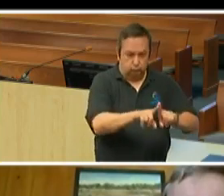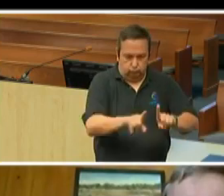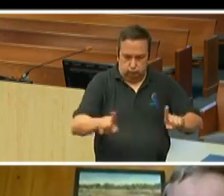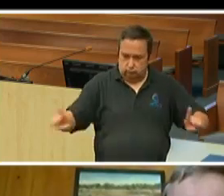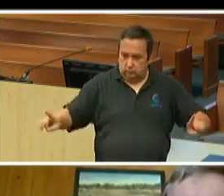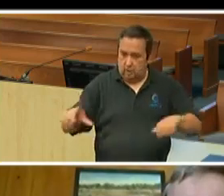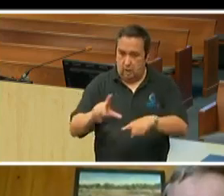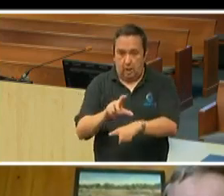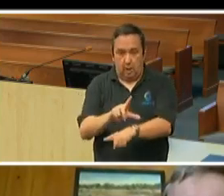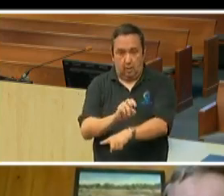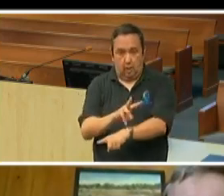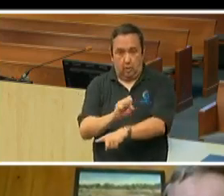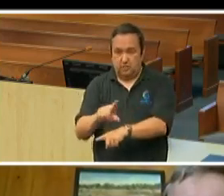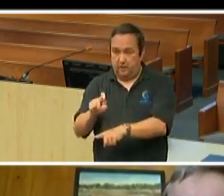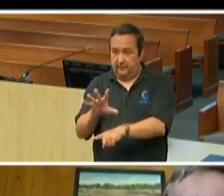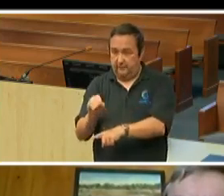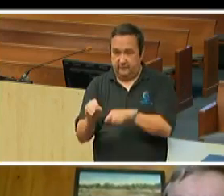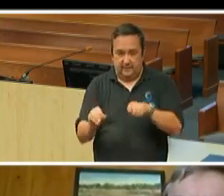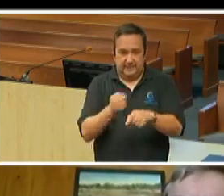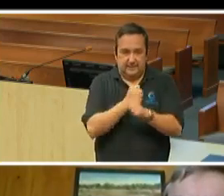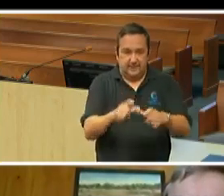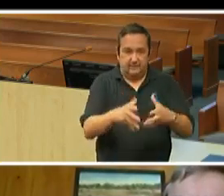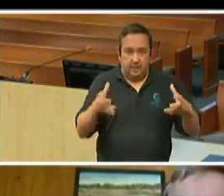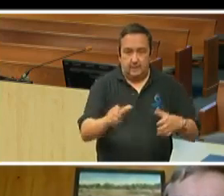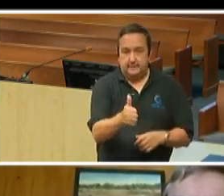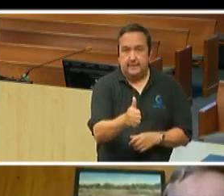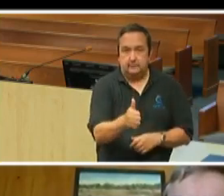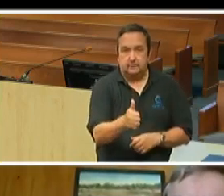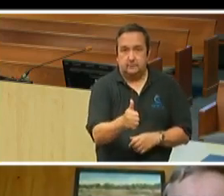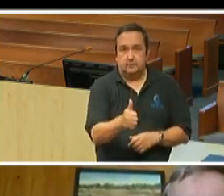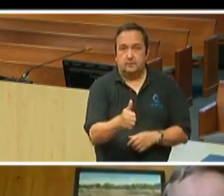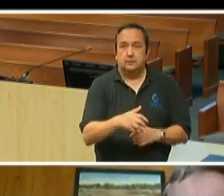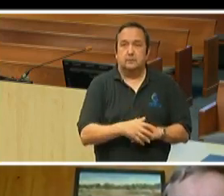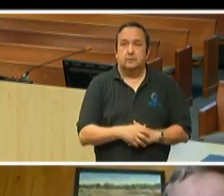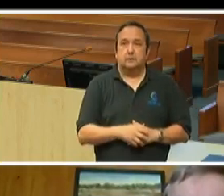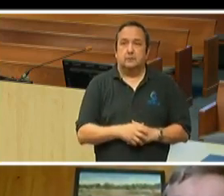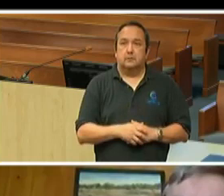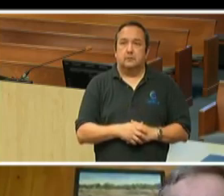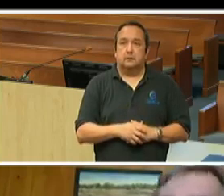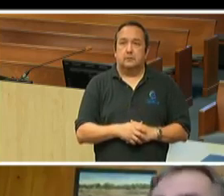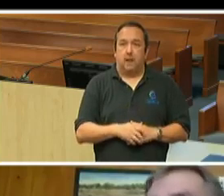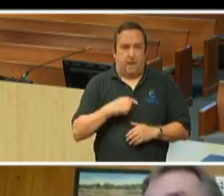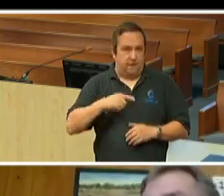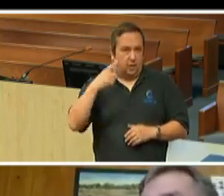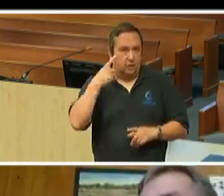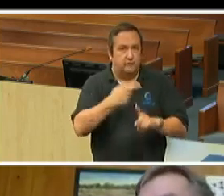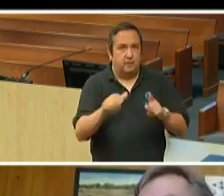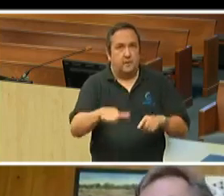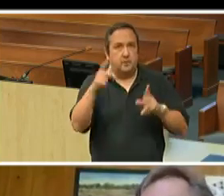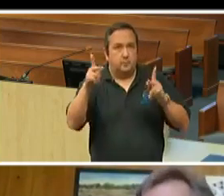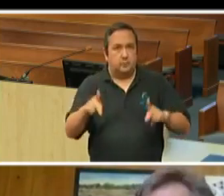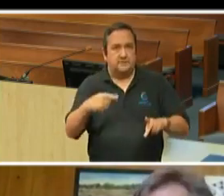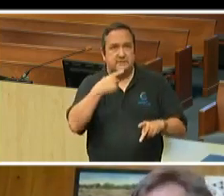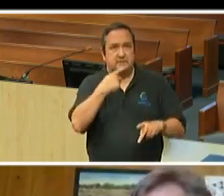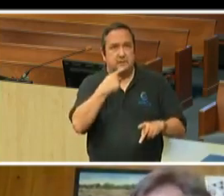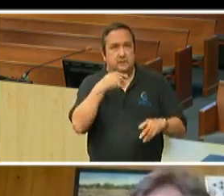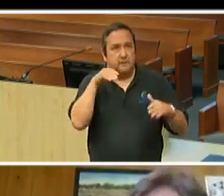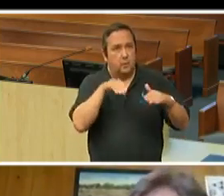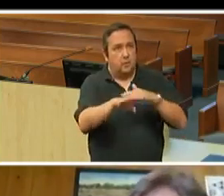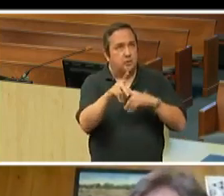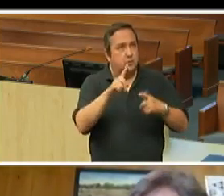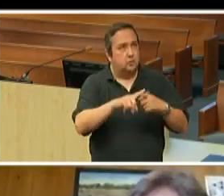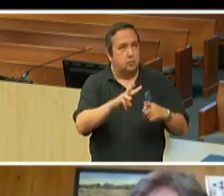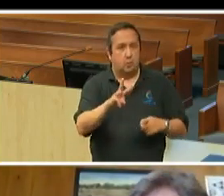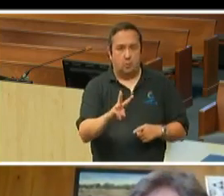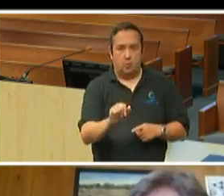Lowe's 150 and Save-A-Lot 10. And I heard from someone who had said that they'd been into